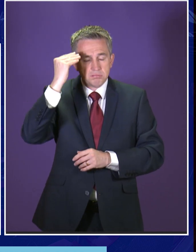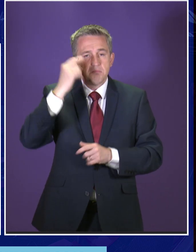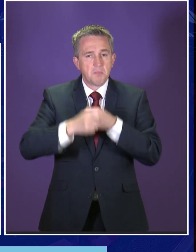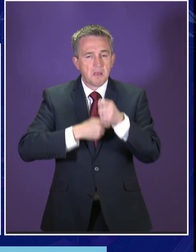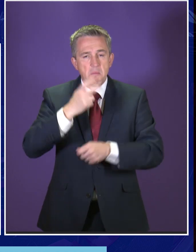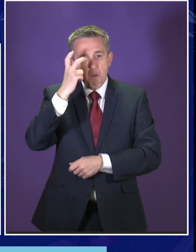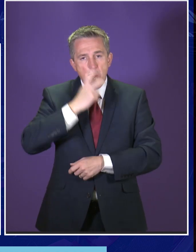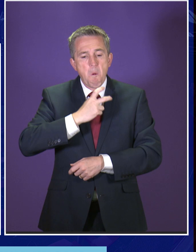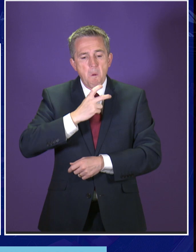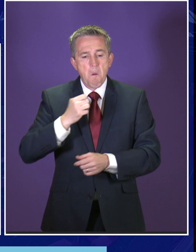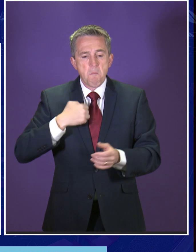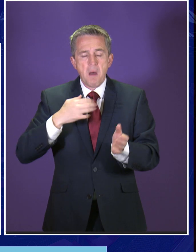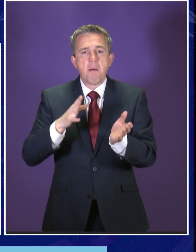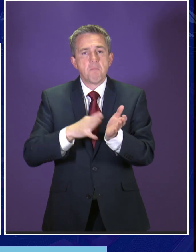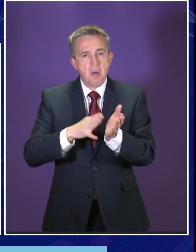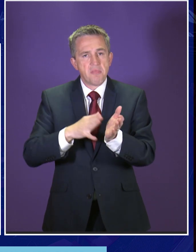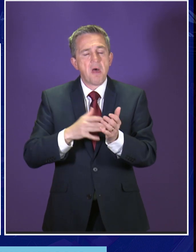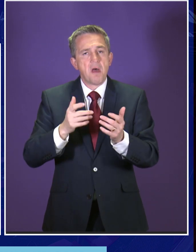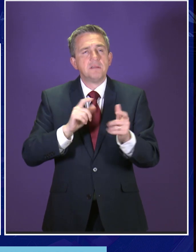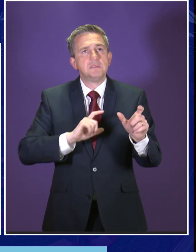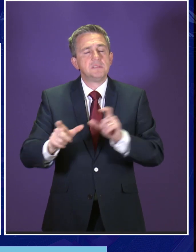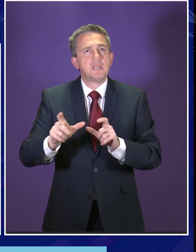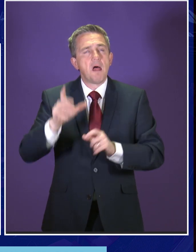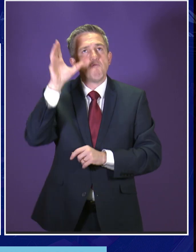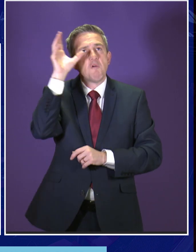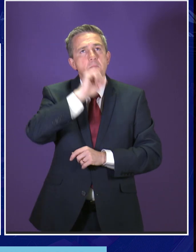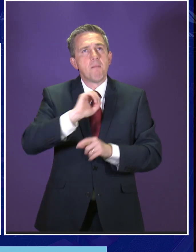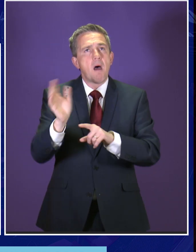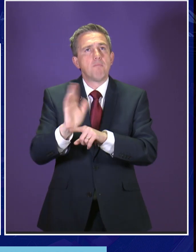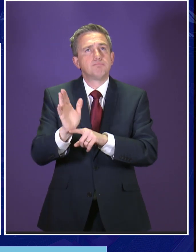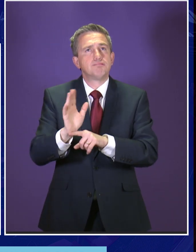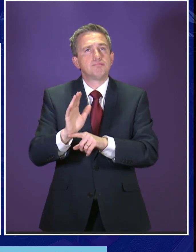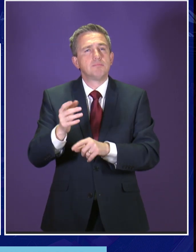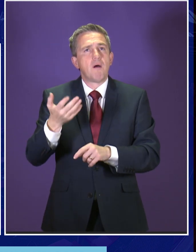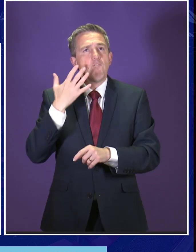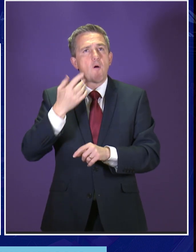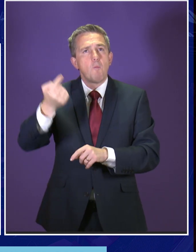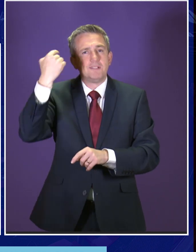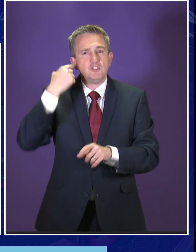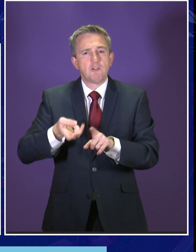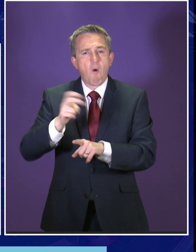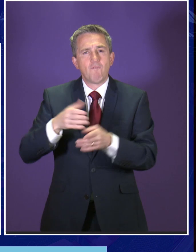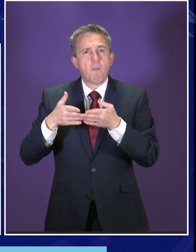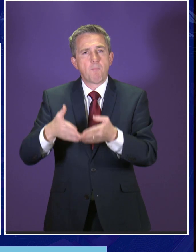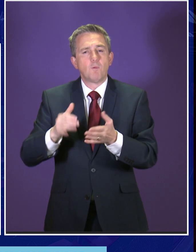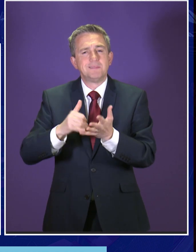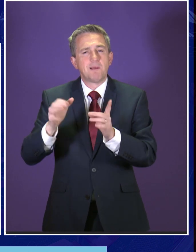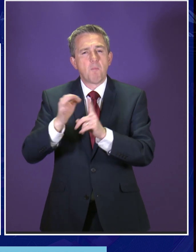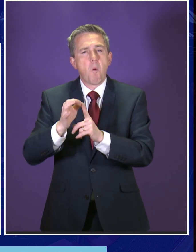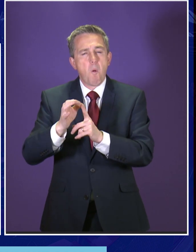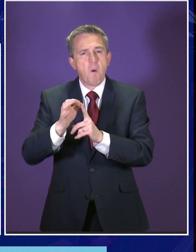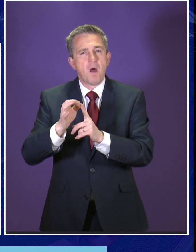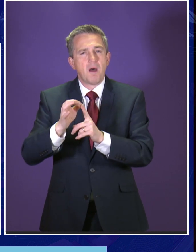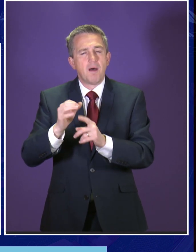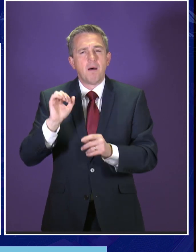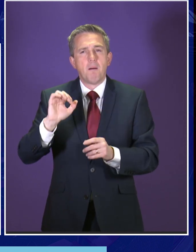process, she's still able to recount her movie experiences fresh off the boat in Singapore. She tells vividly